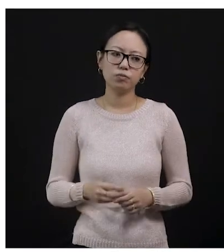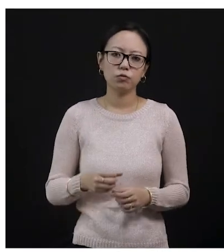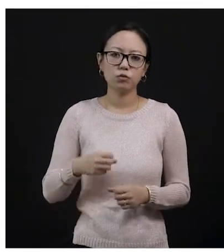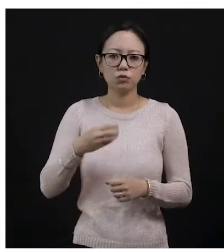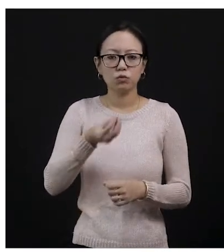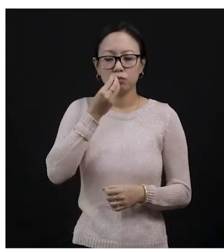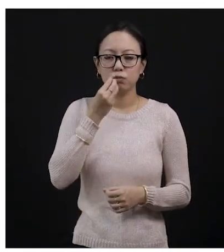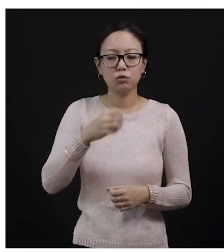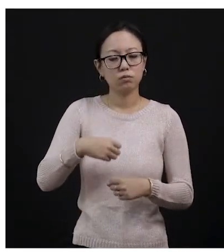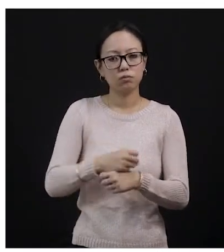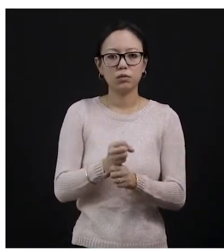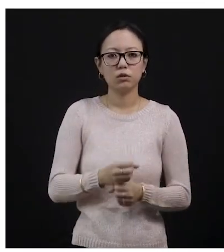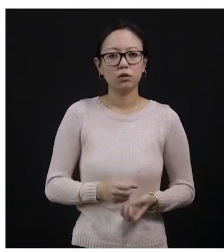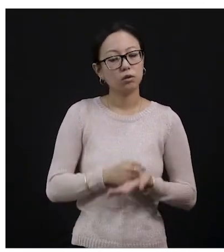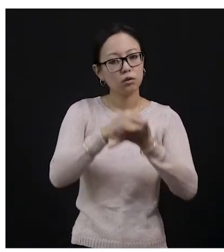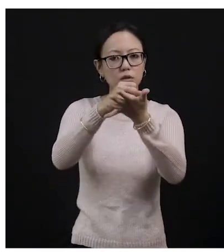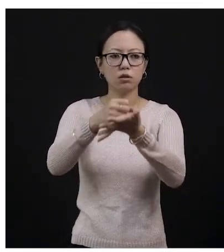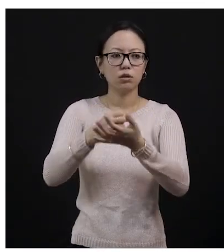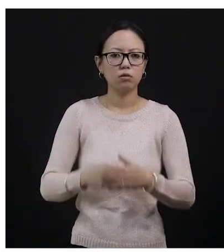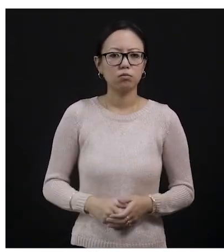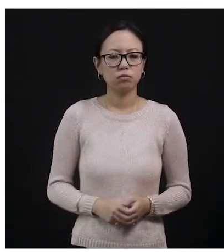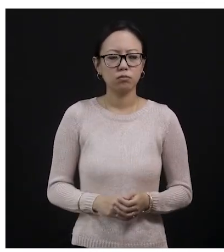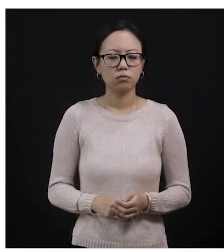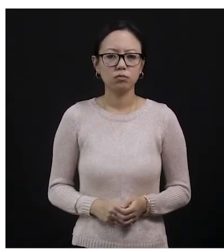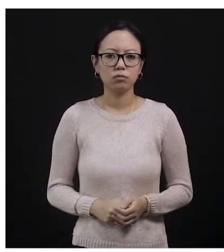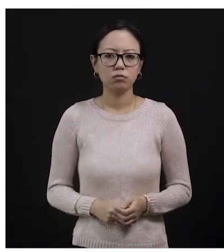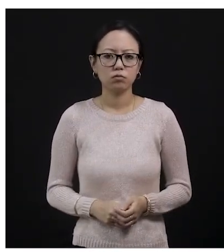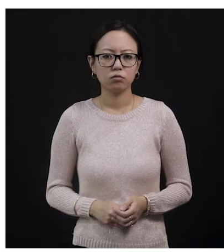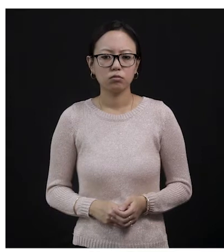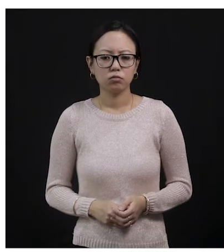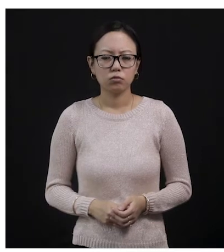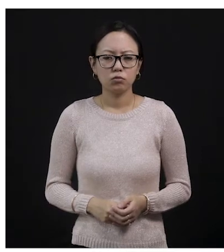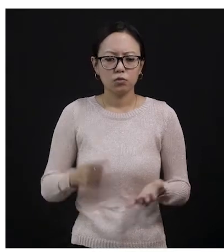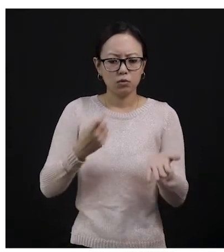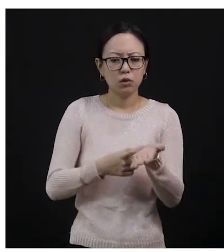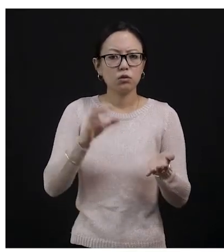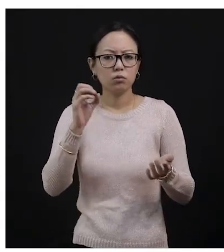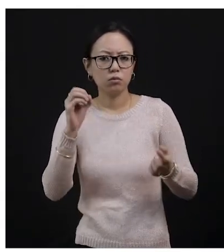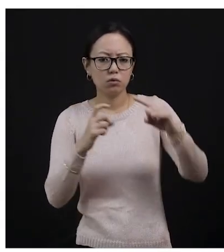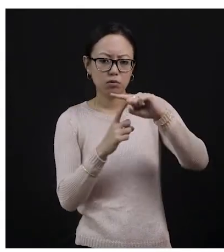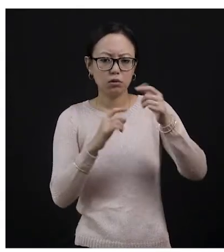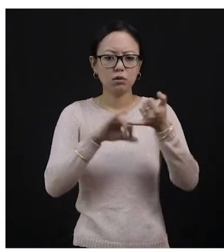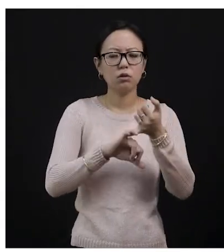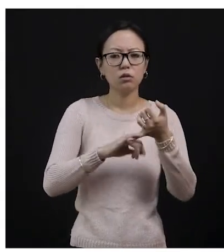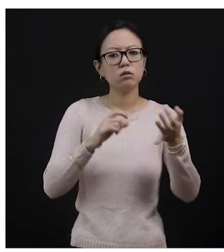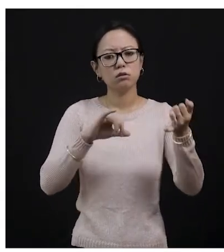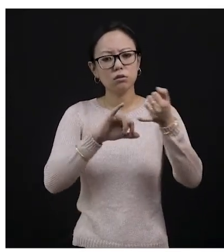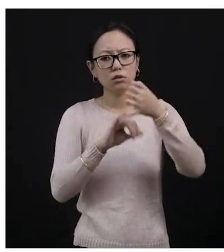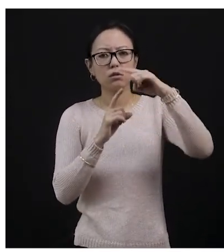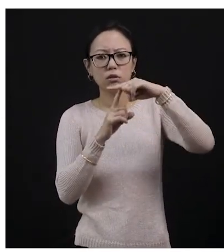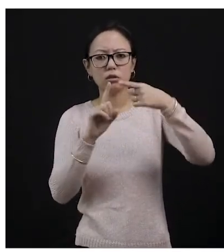you have the stems, so many parts to be fed, yes or no. So the leaves, they make the